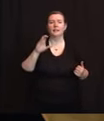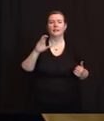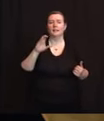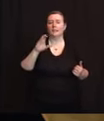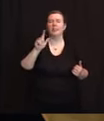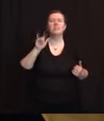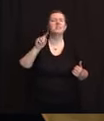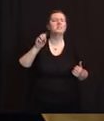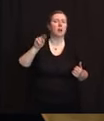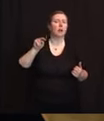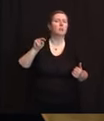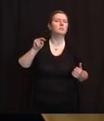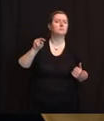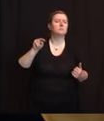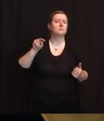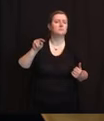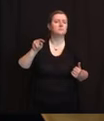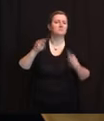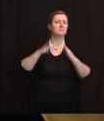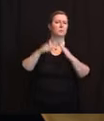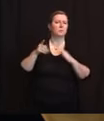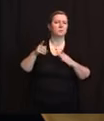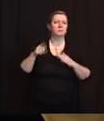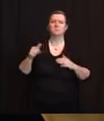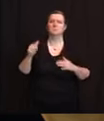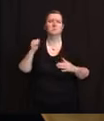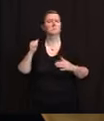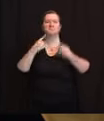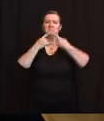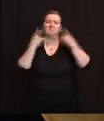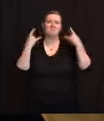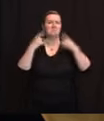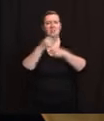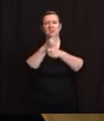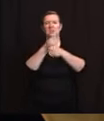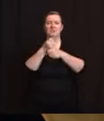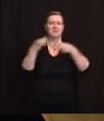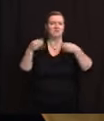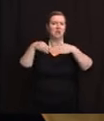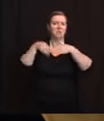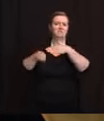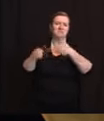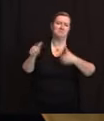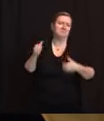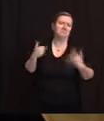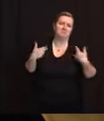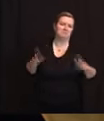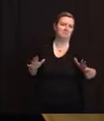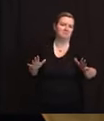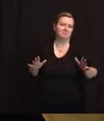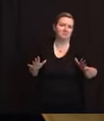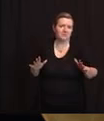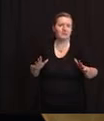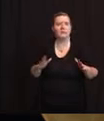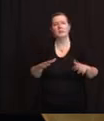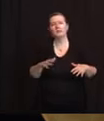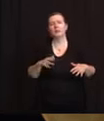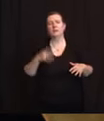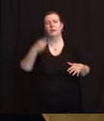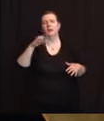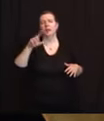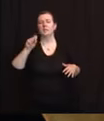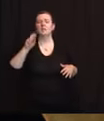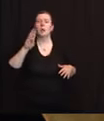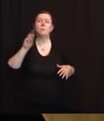being defiant and refusing to wear a mask in a coffee shop in Clinton, that it was. In Hillsborough, a gym owner was cited